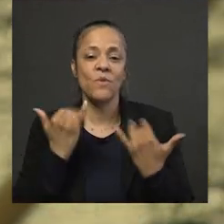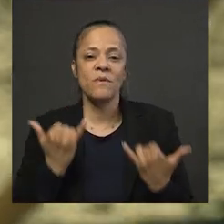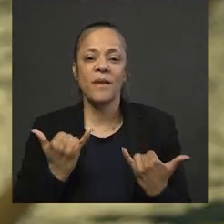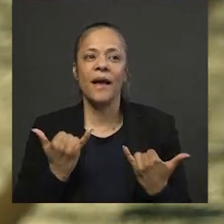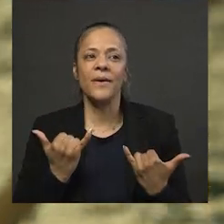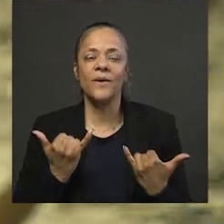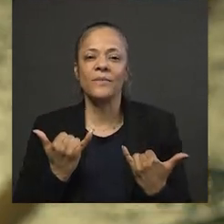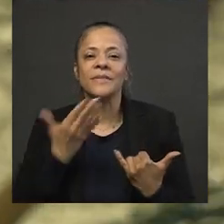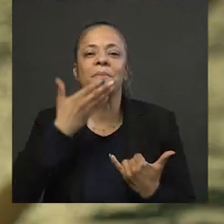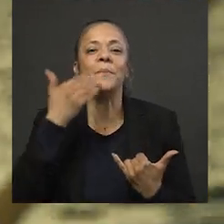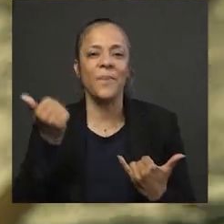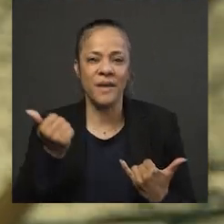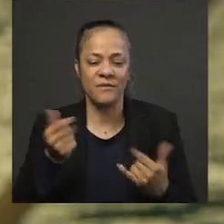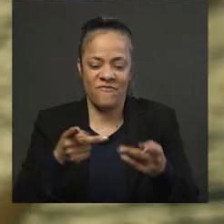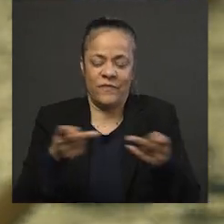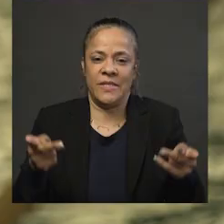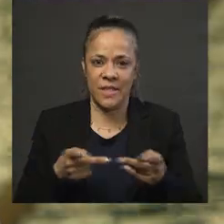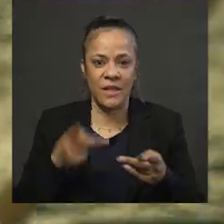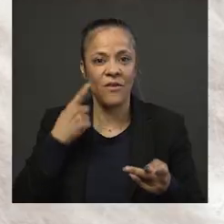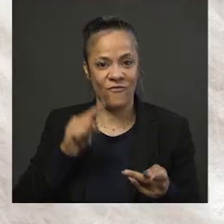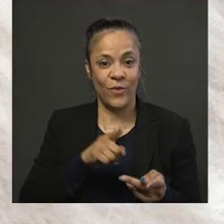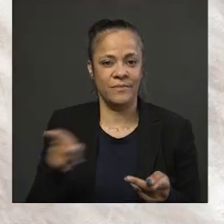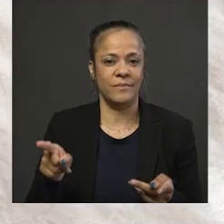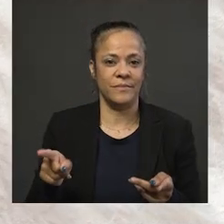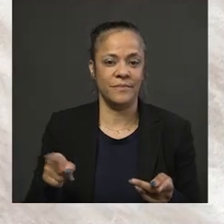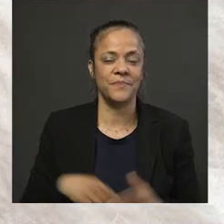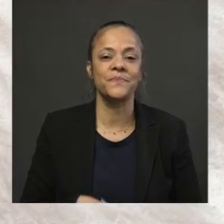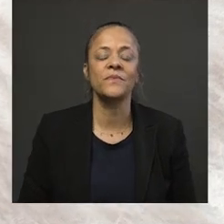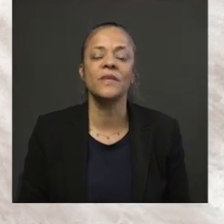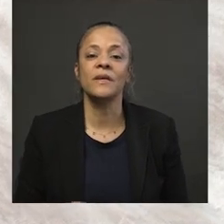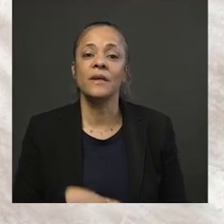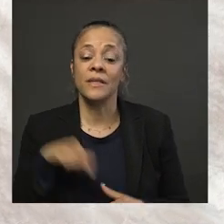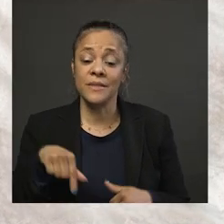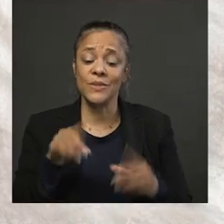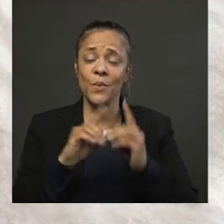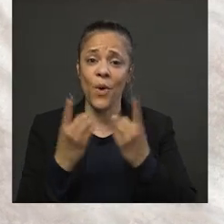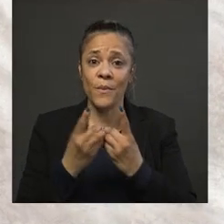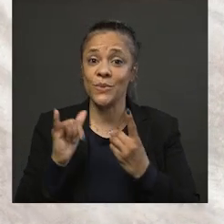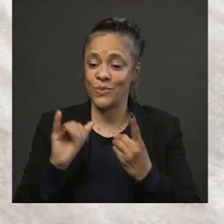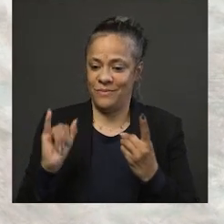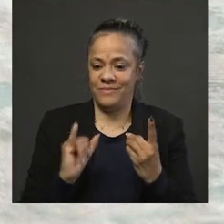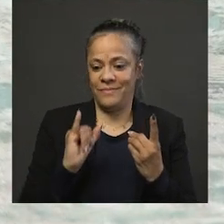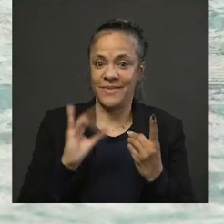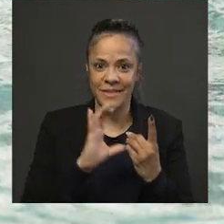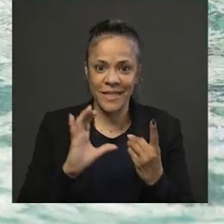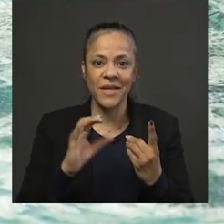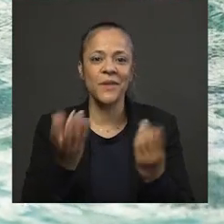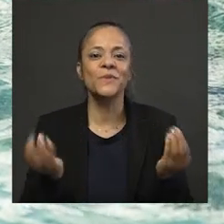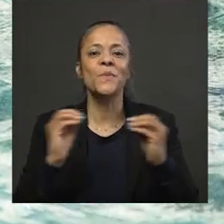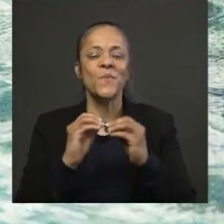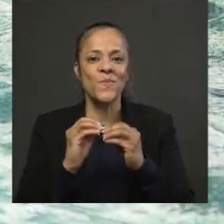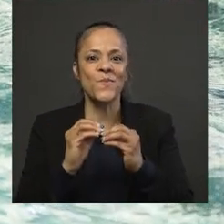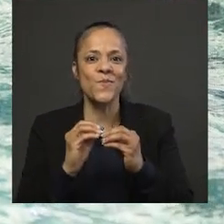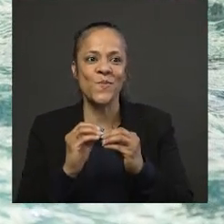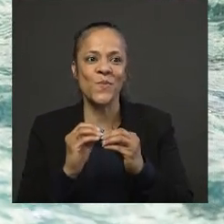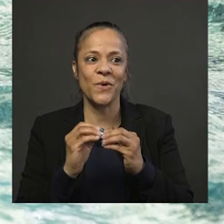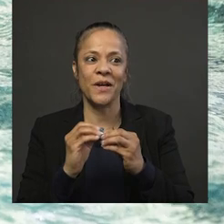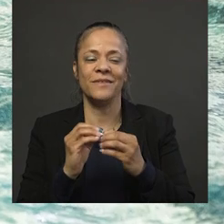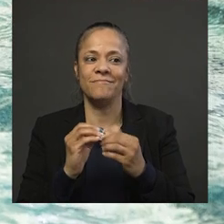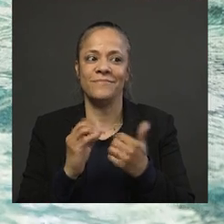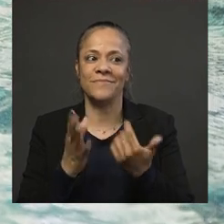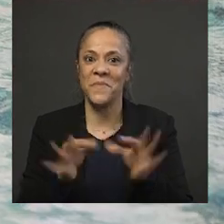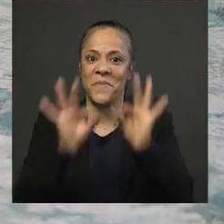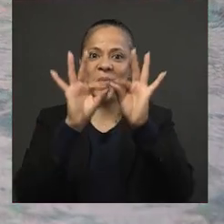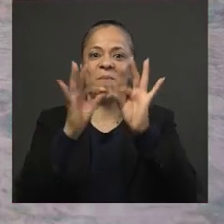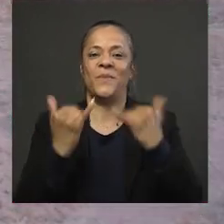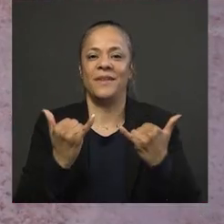providing better facilities for their use. As a department and as a city, we are also more prominent now across the state through the New Jersey